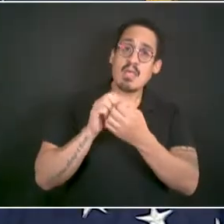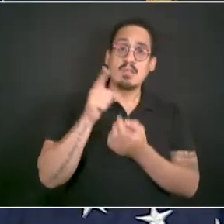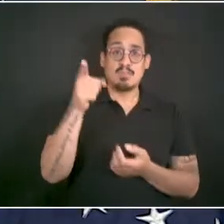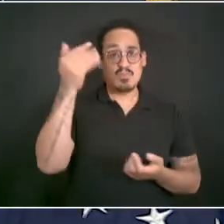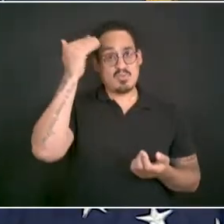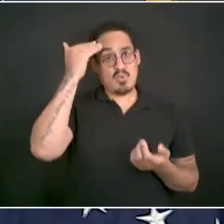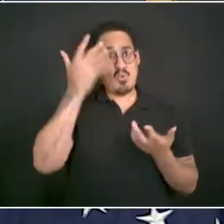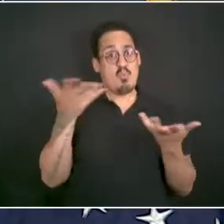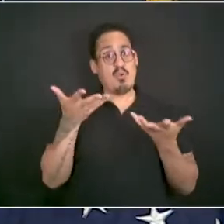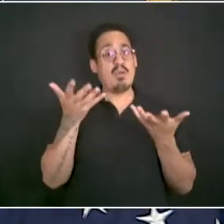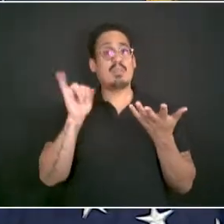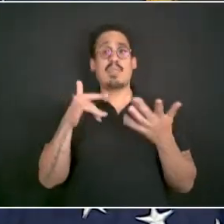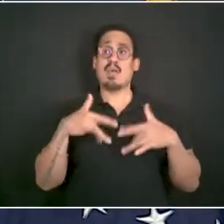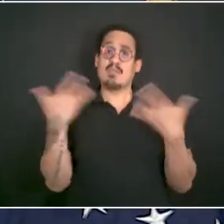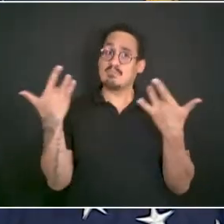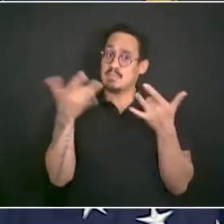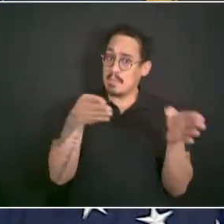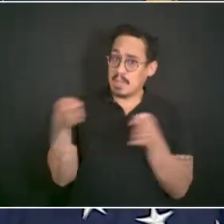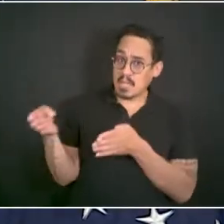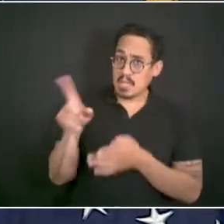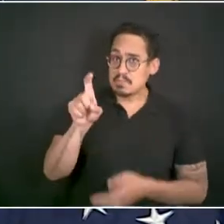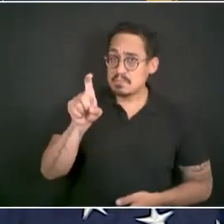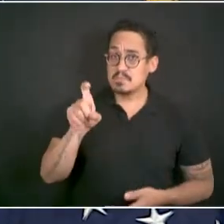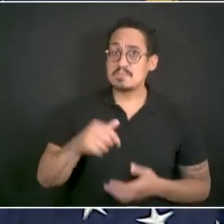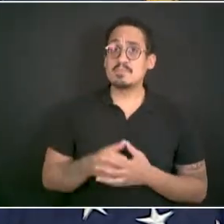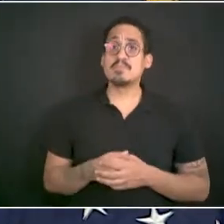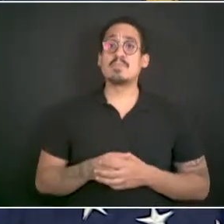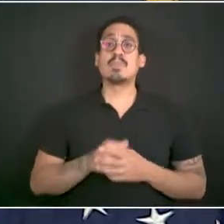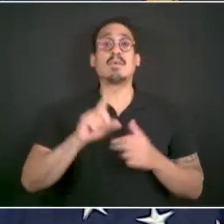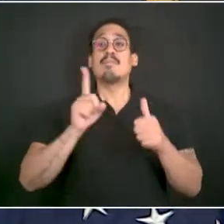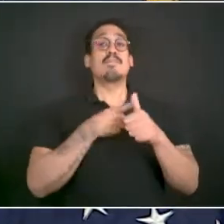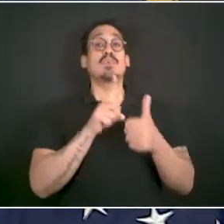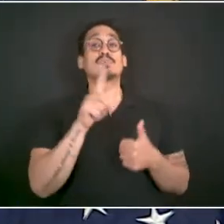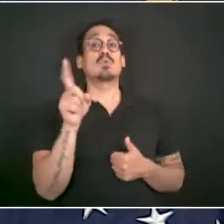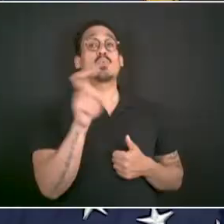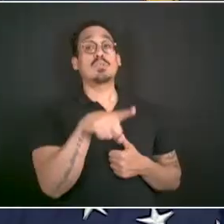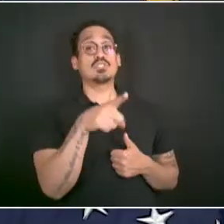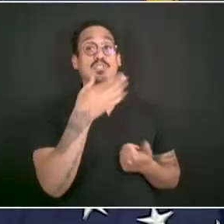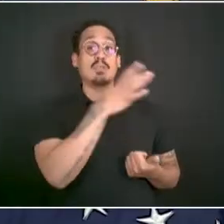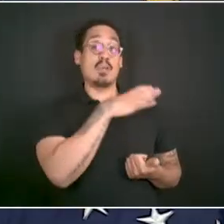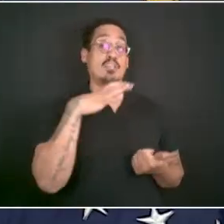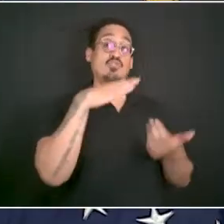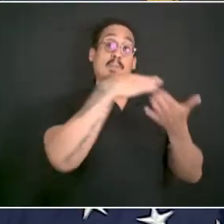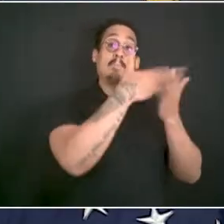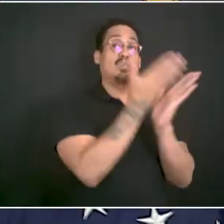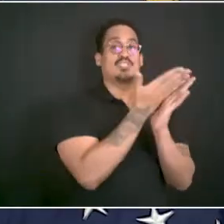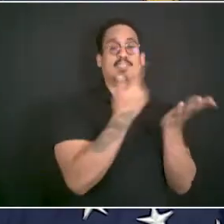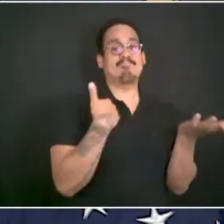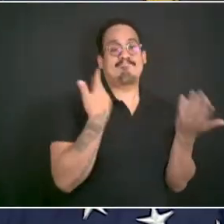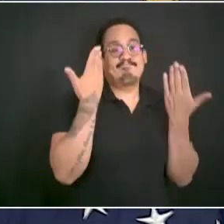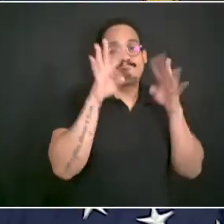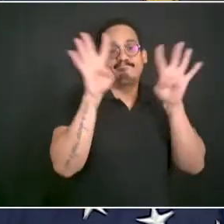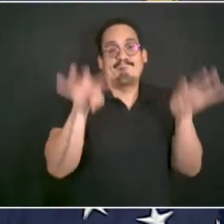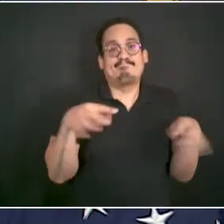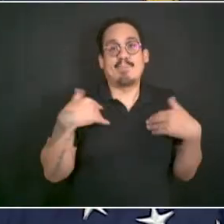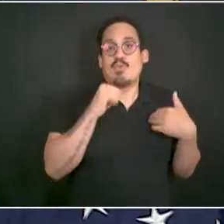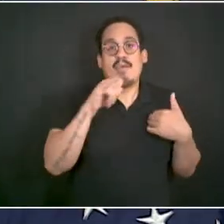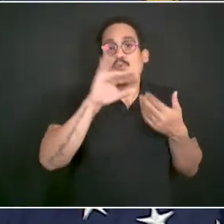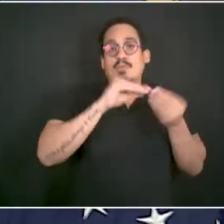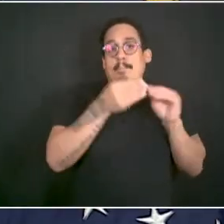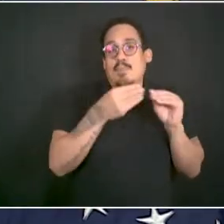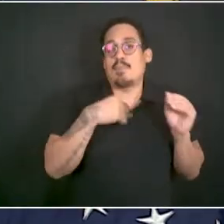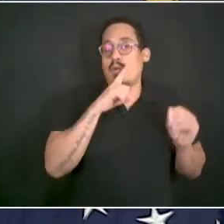question. Our office will give those numbers for you. I don't have those numbers. And when it comes from them